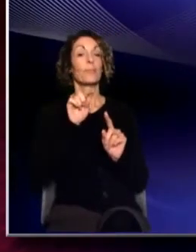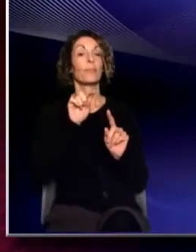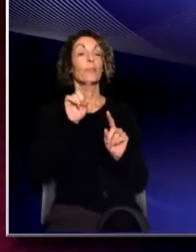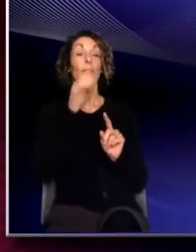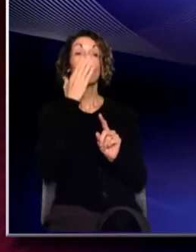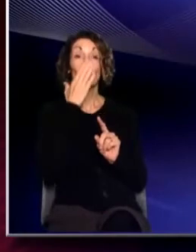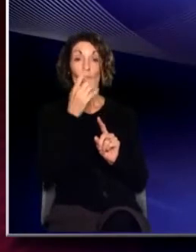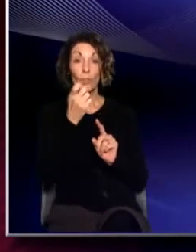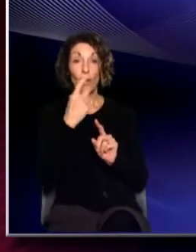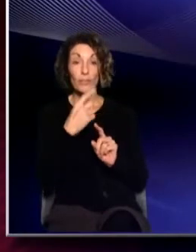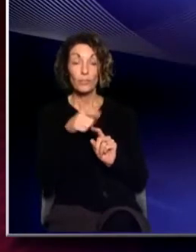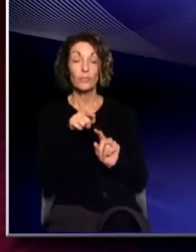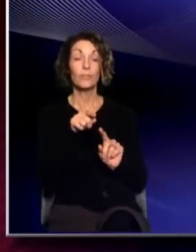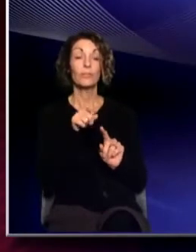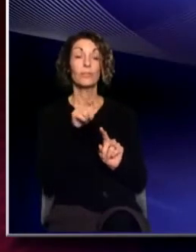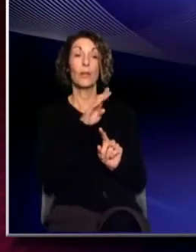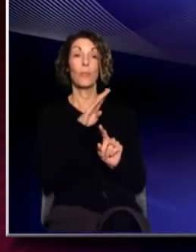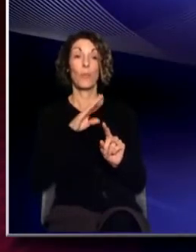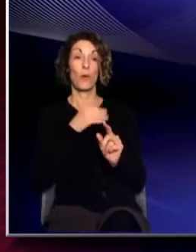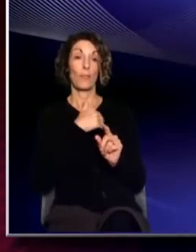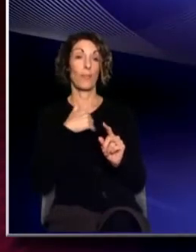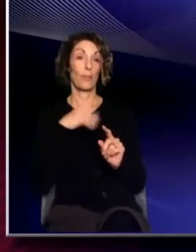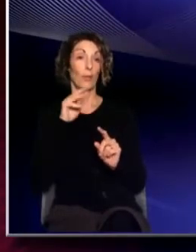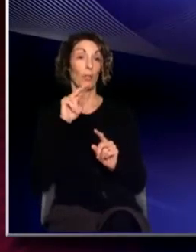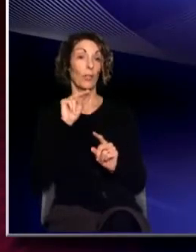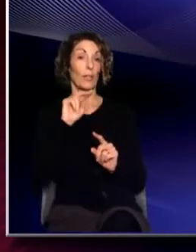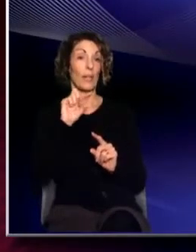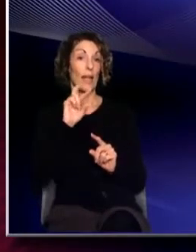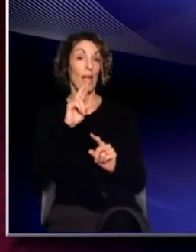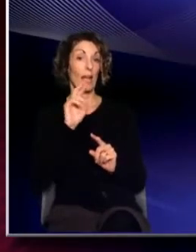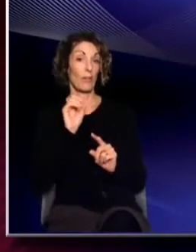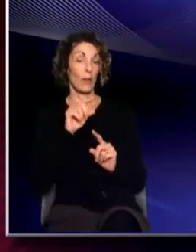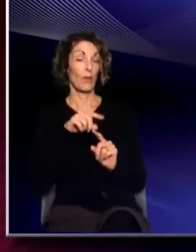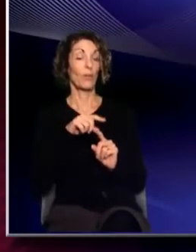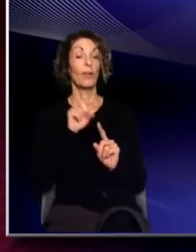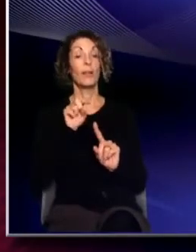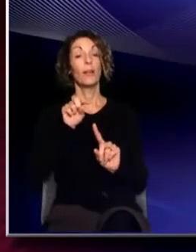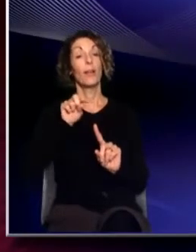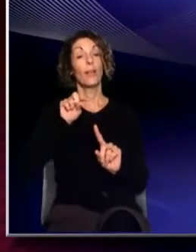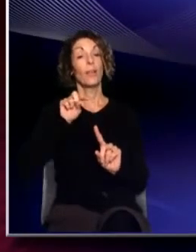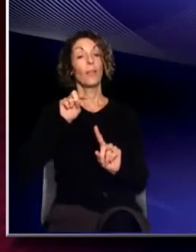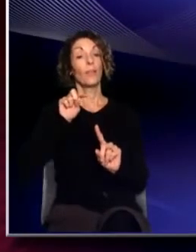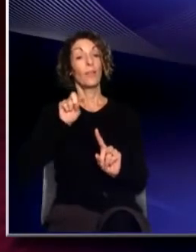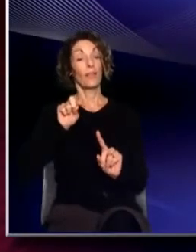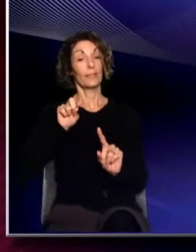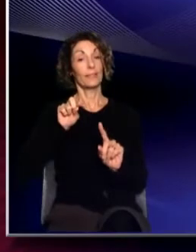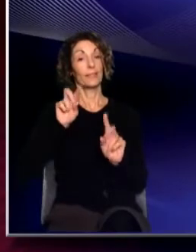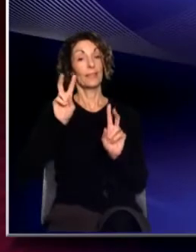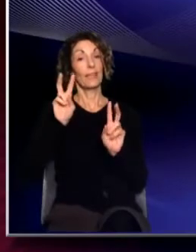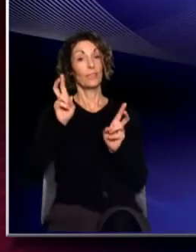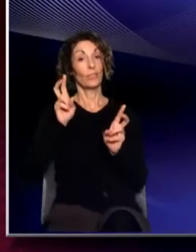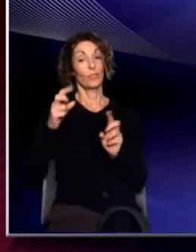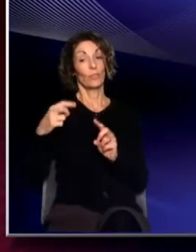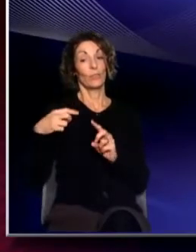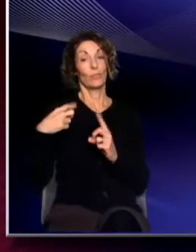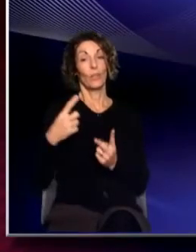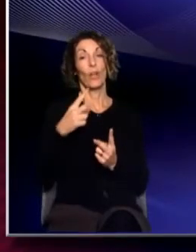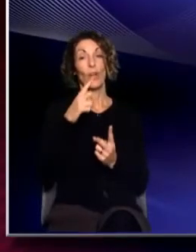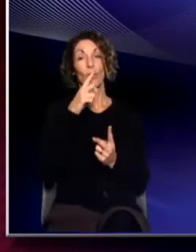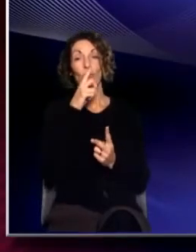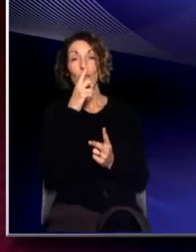that's a very good question, Board Member Nigro. This has been an issue that I think has been kind of